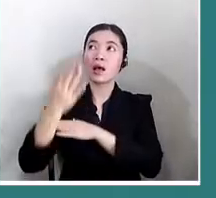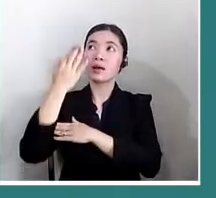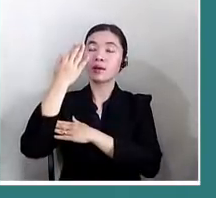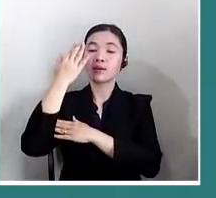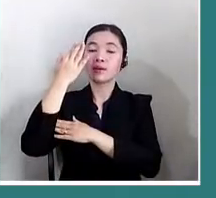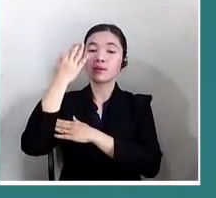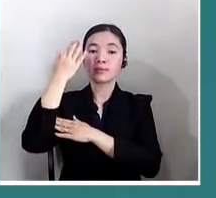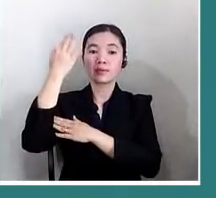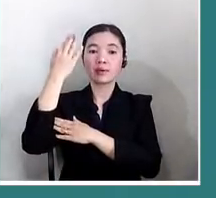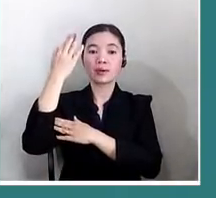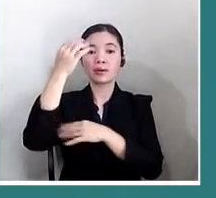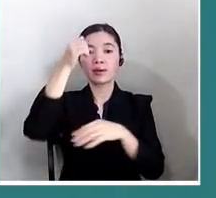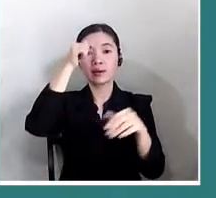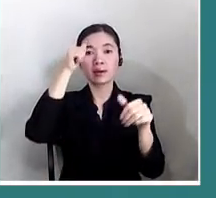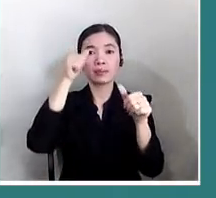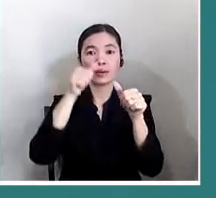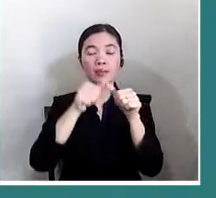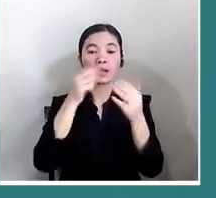Holy